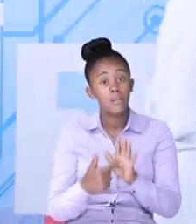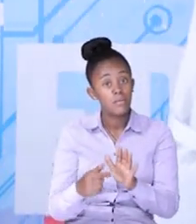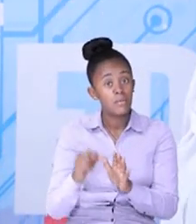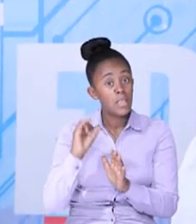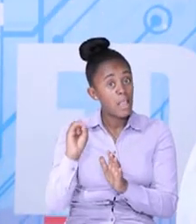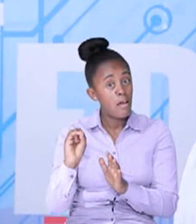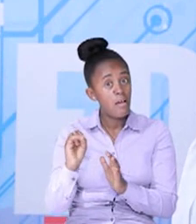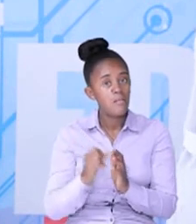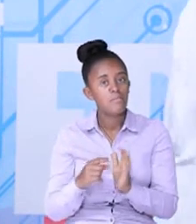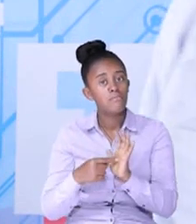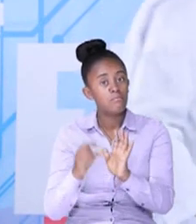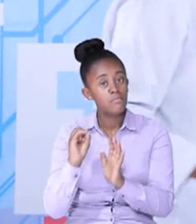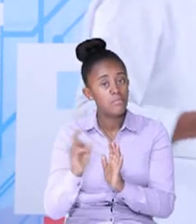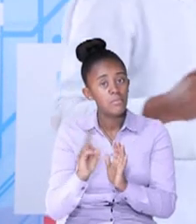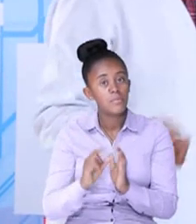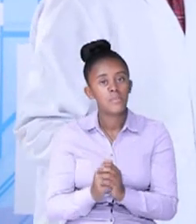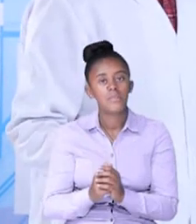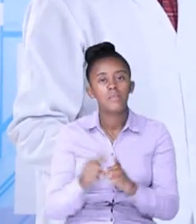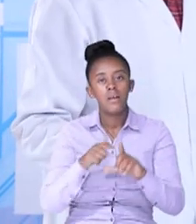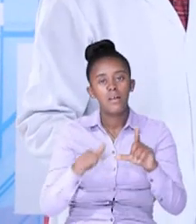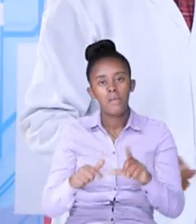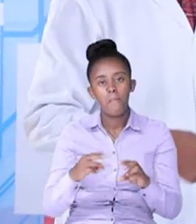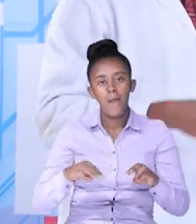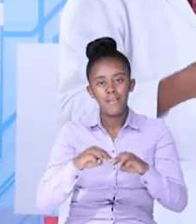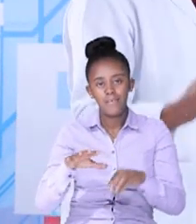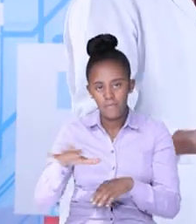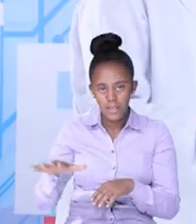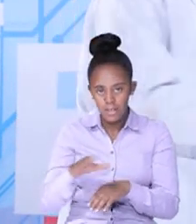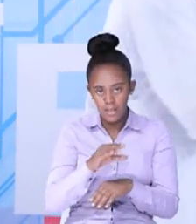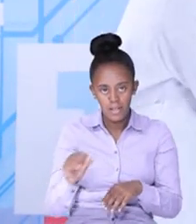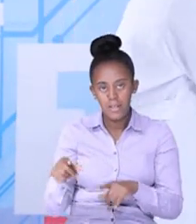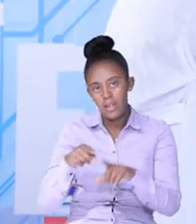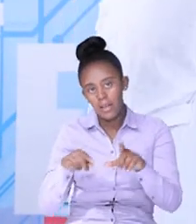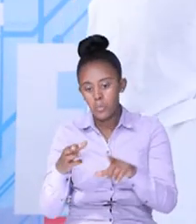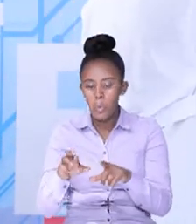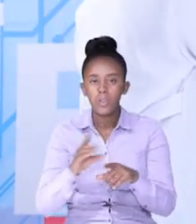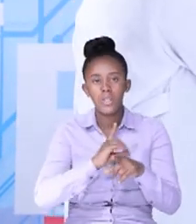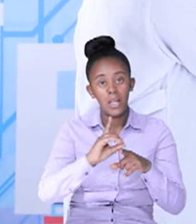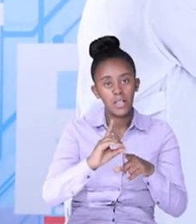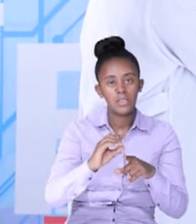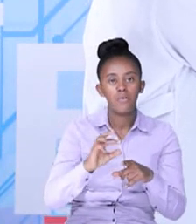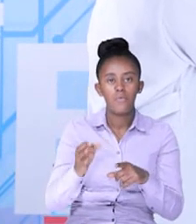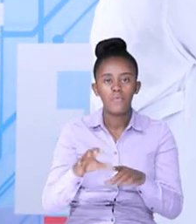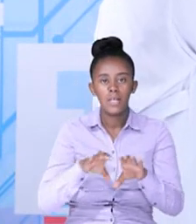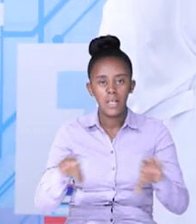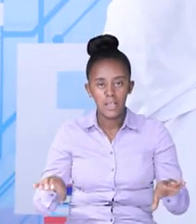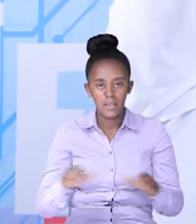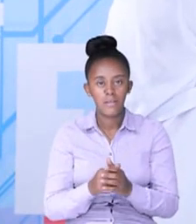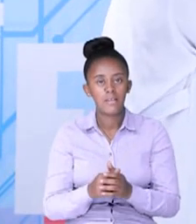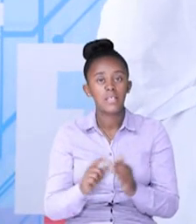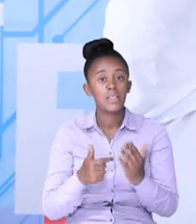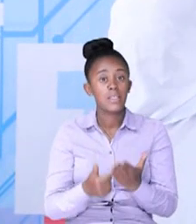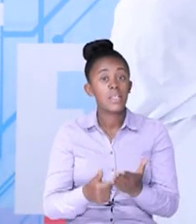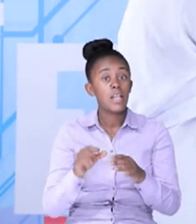theta is the angle between the magnetic field and the length or the current, the direction of the current. For example, in this case, the